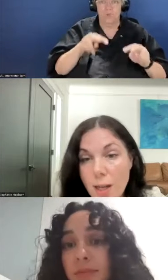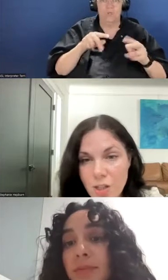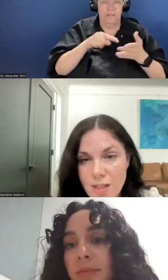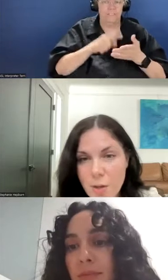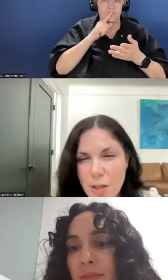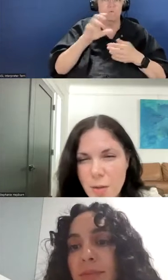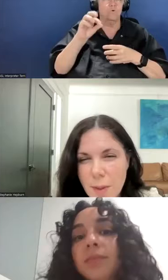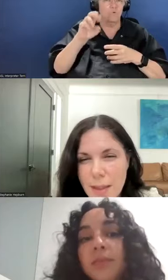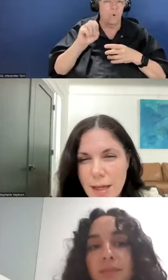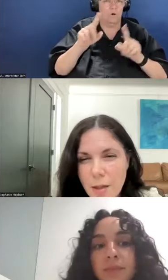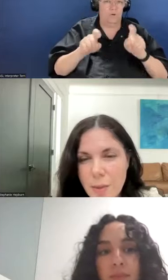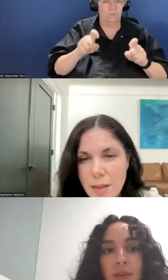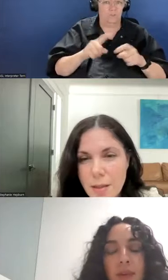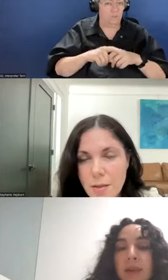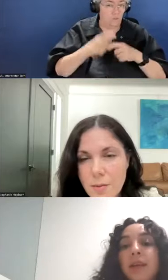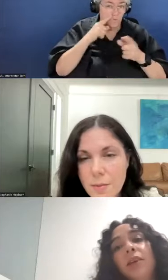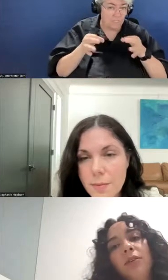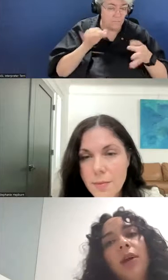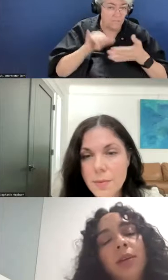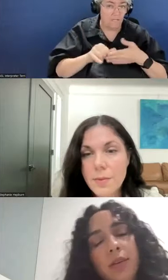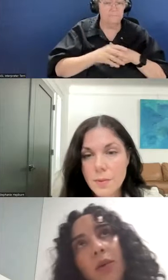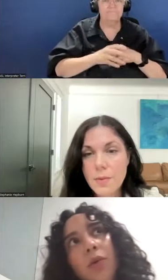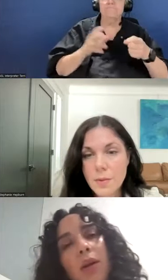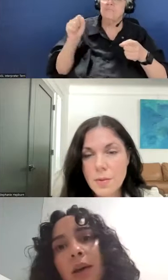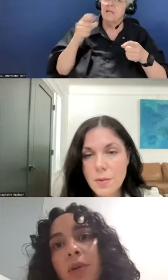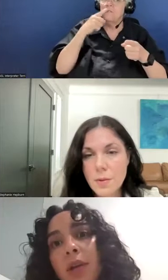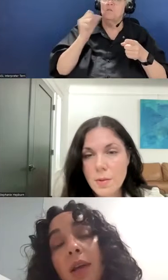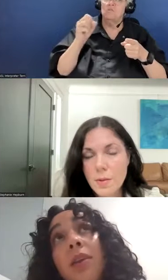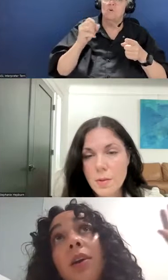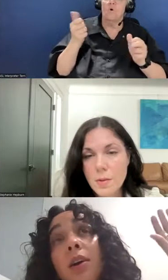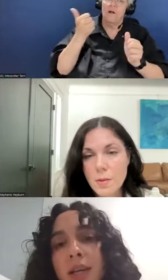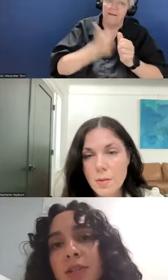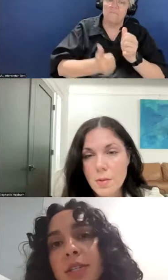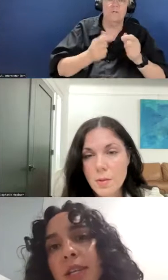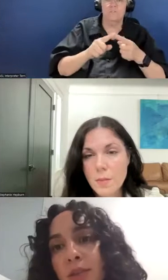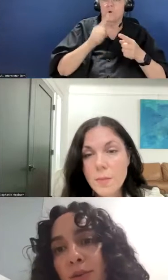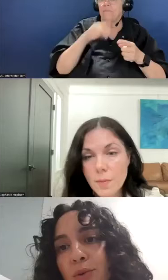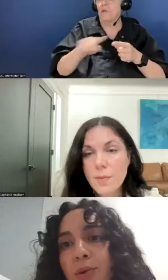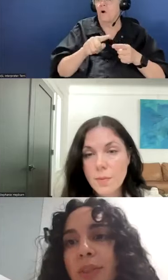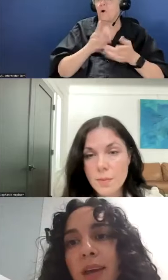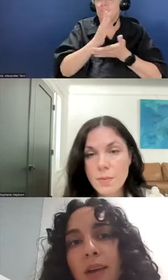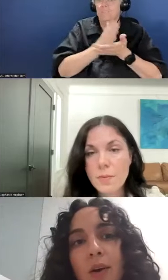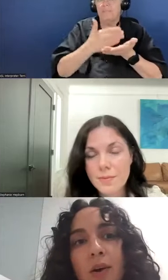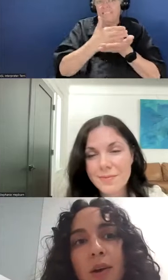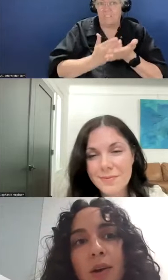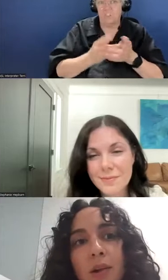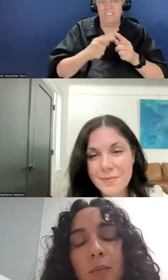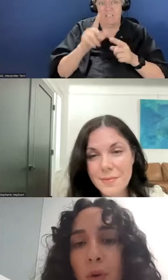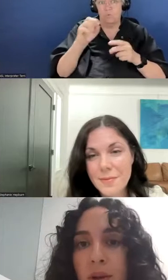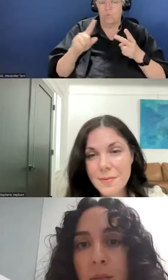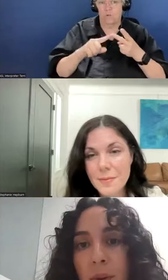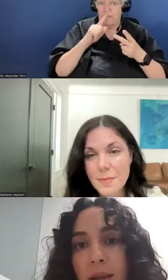core questions. So can you explain that a little bit? Yes, correct. So there are sections in the tool that